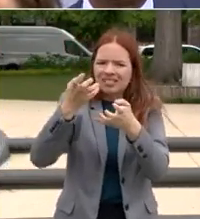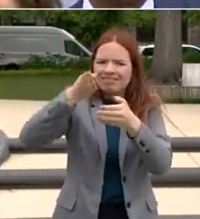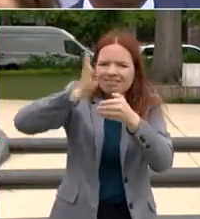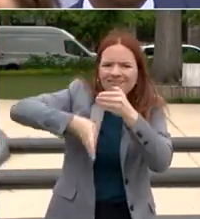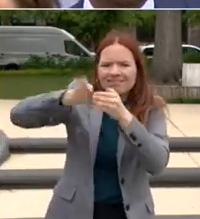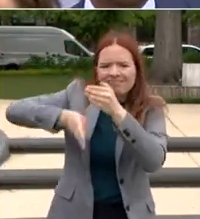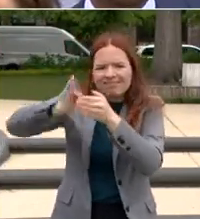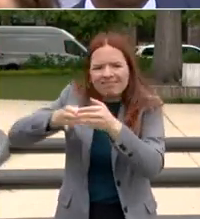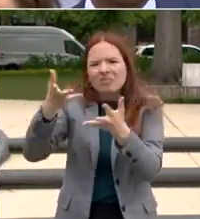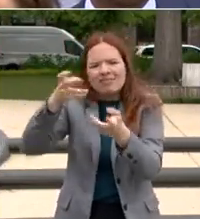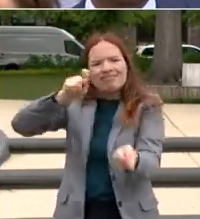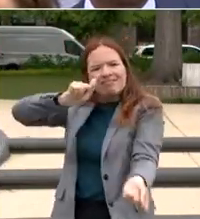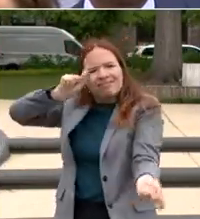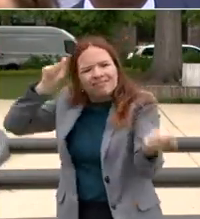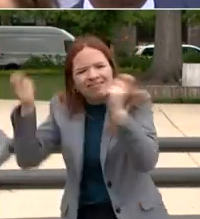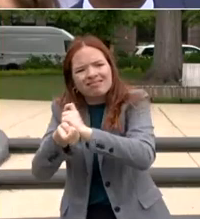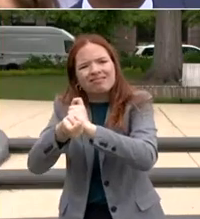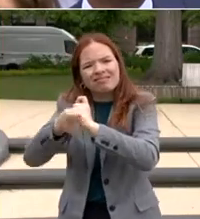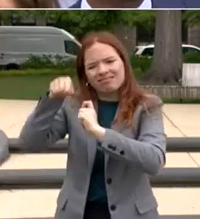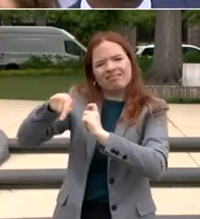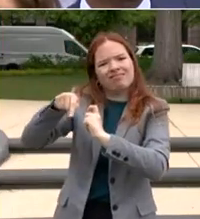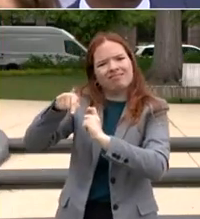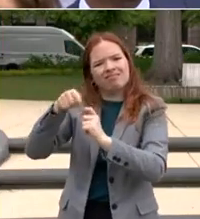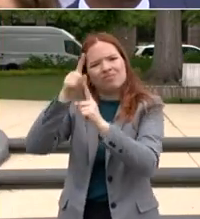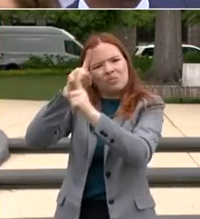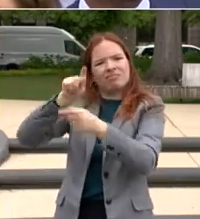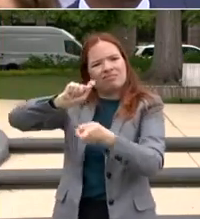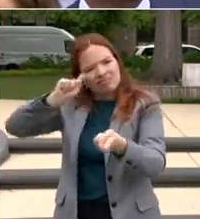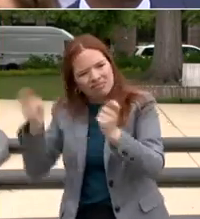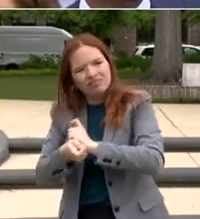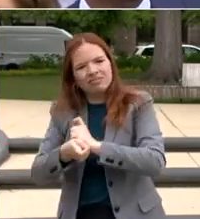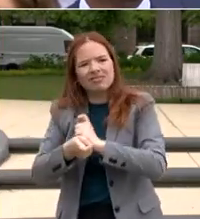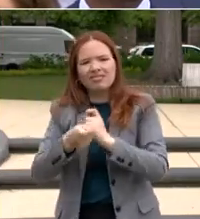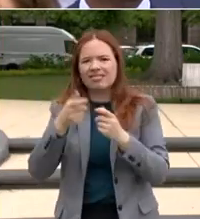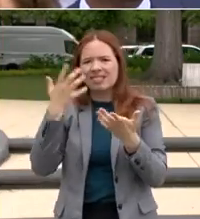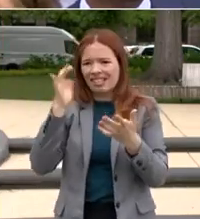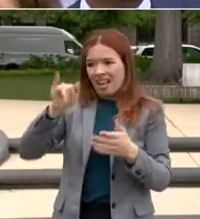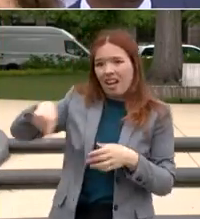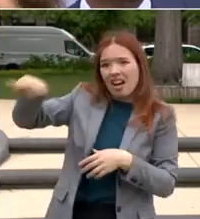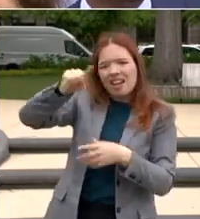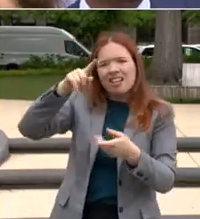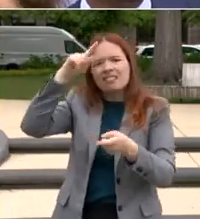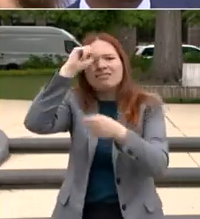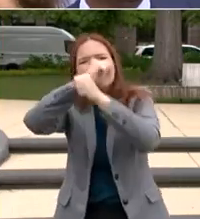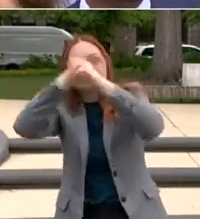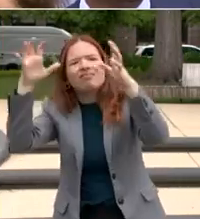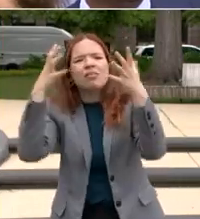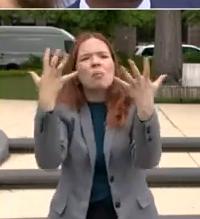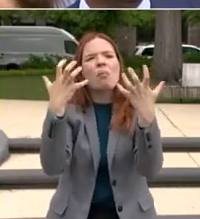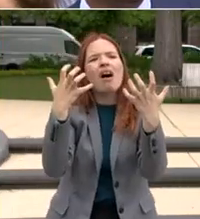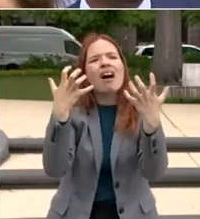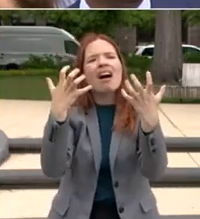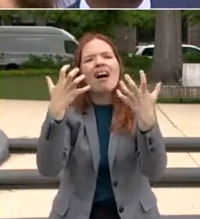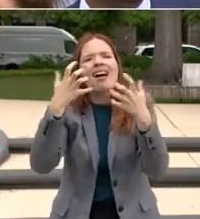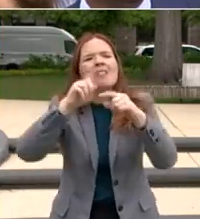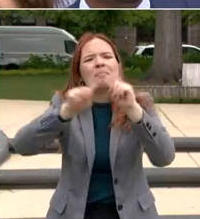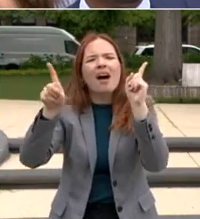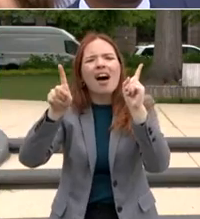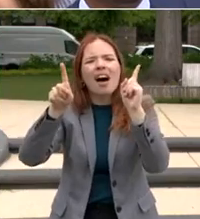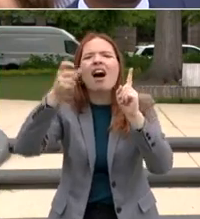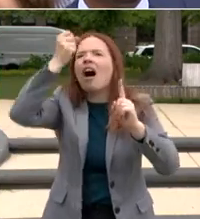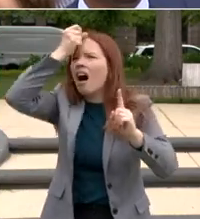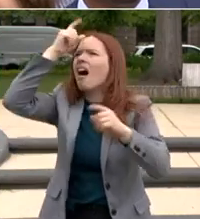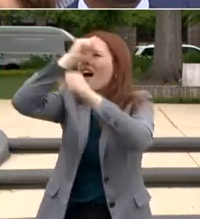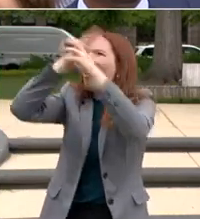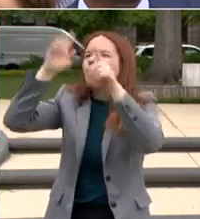changing mindsets and by helping people see a vision that their eyes may not be able to process. And sometimes